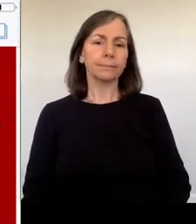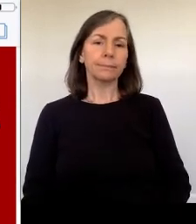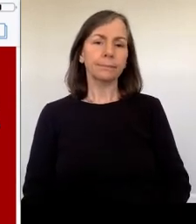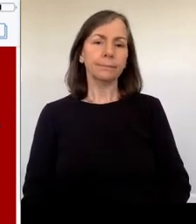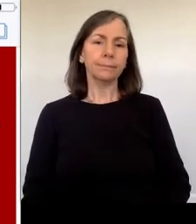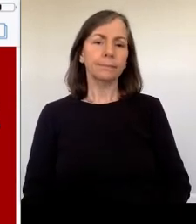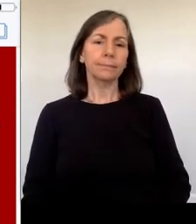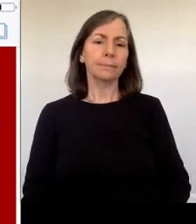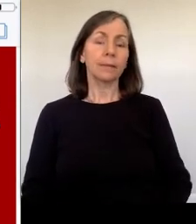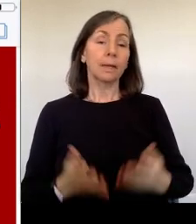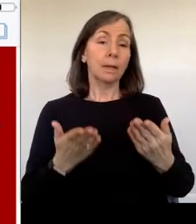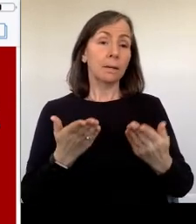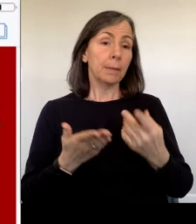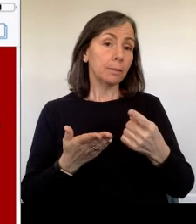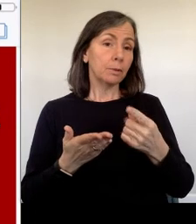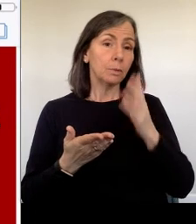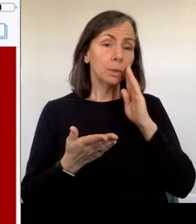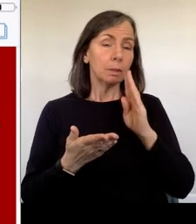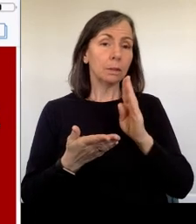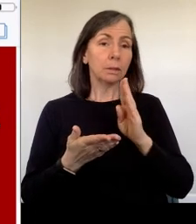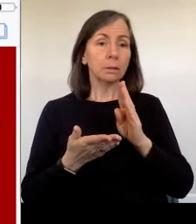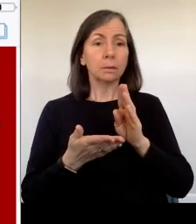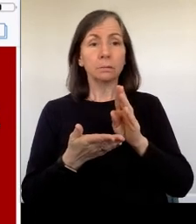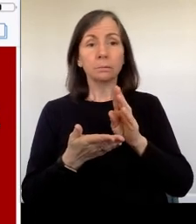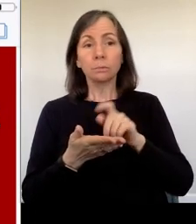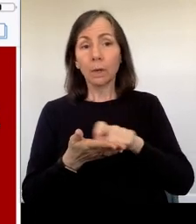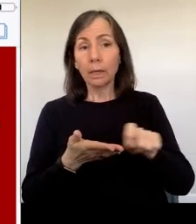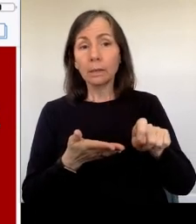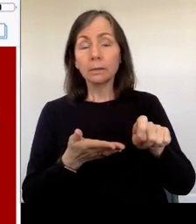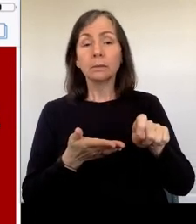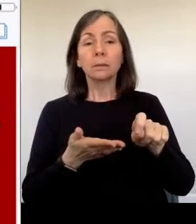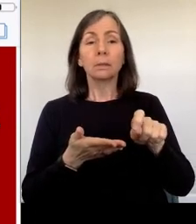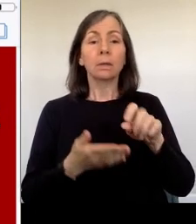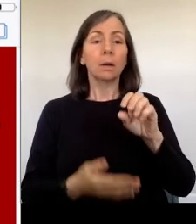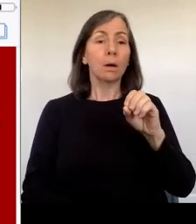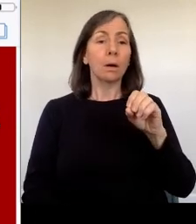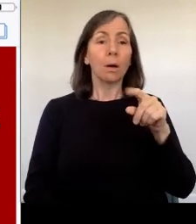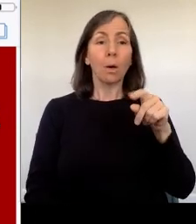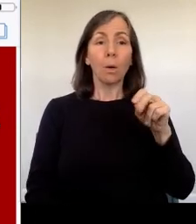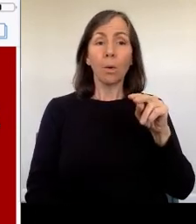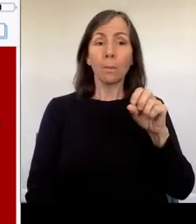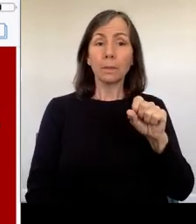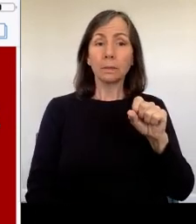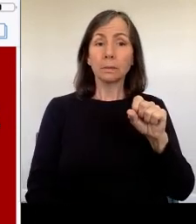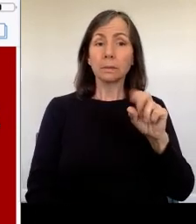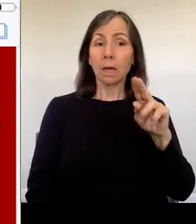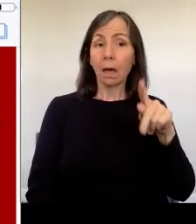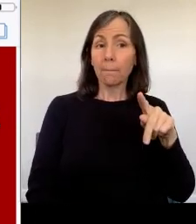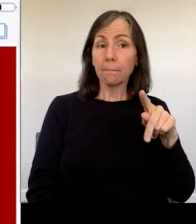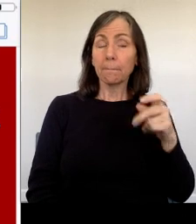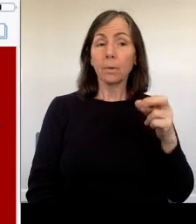So you might use the words opens up and opens down.